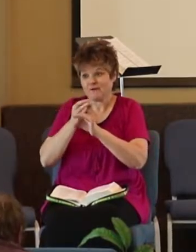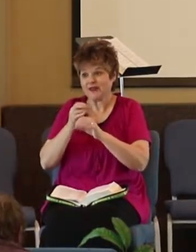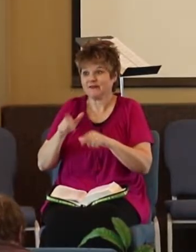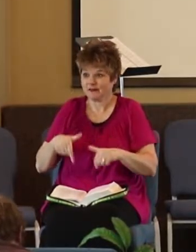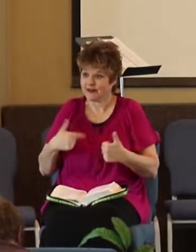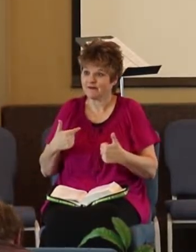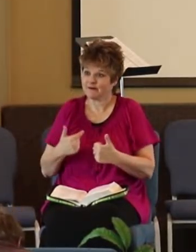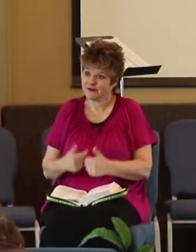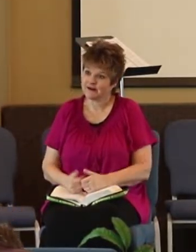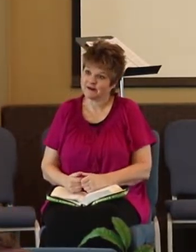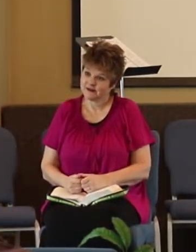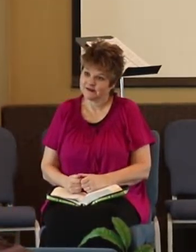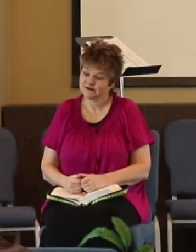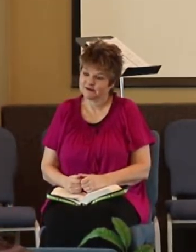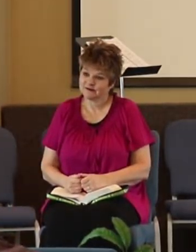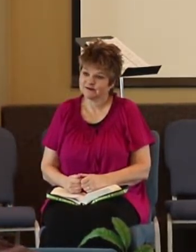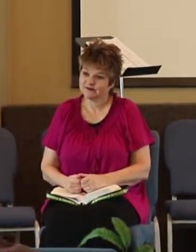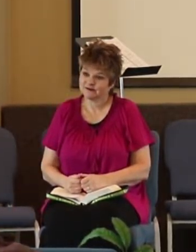live."